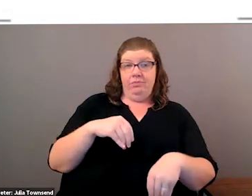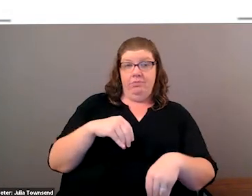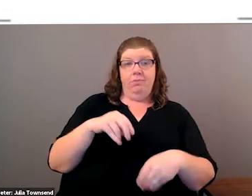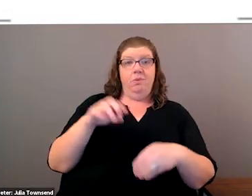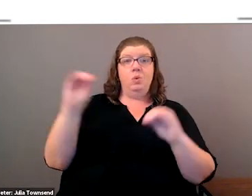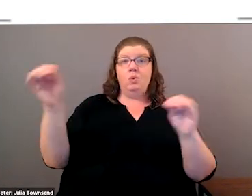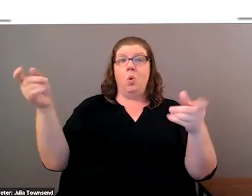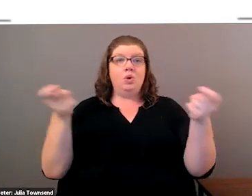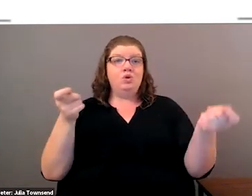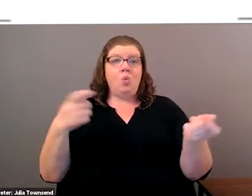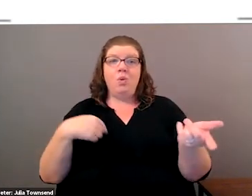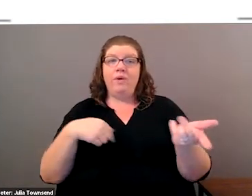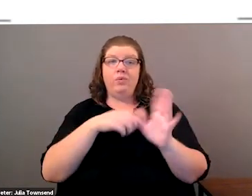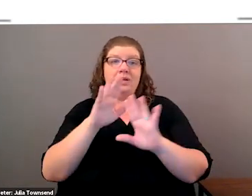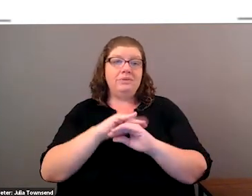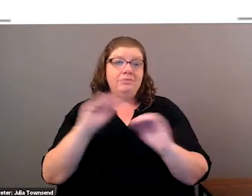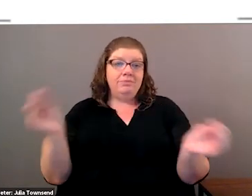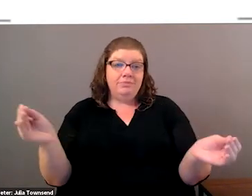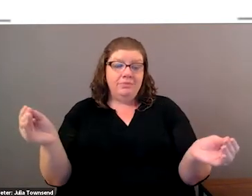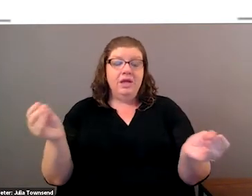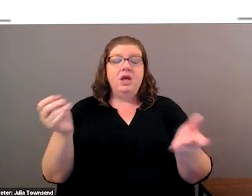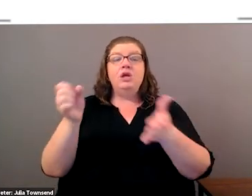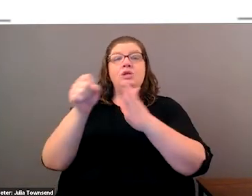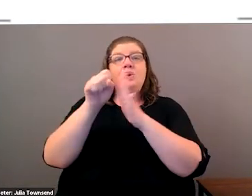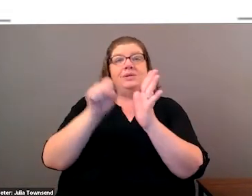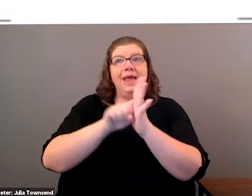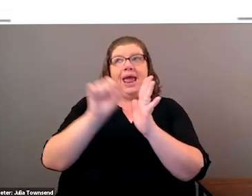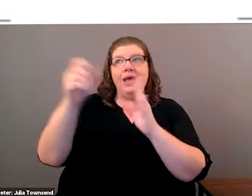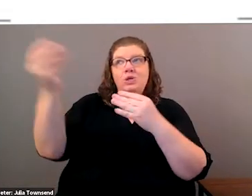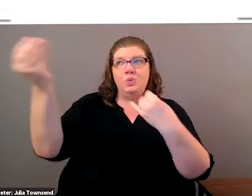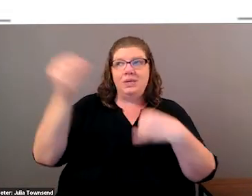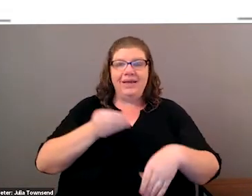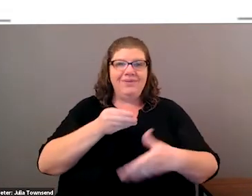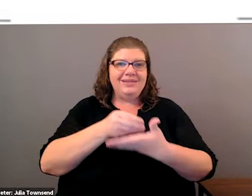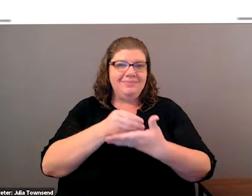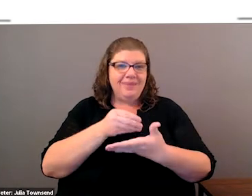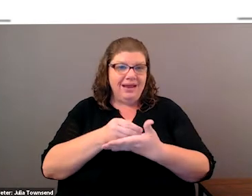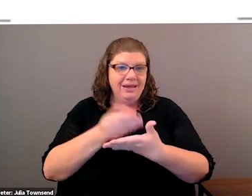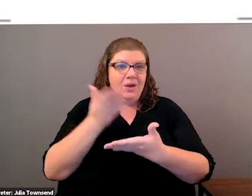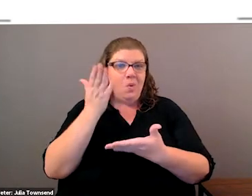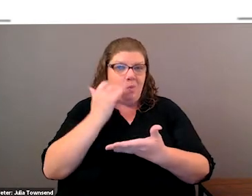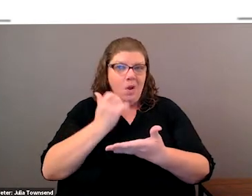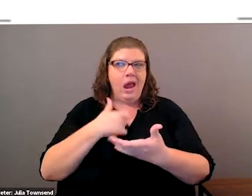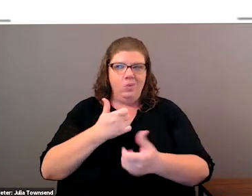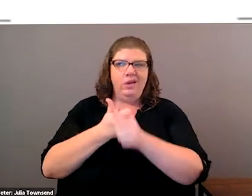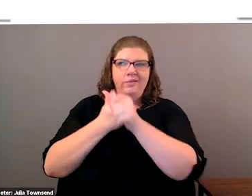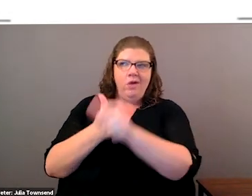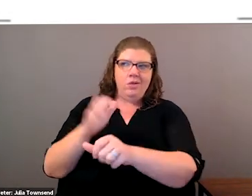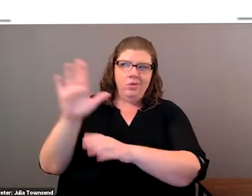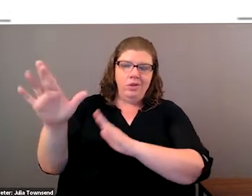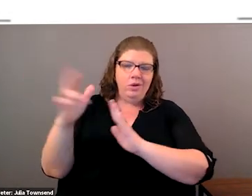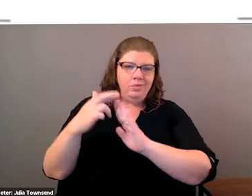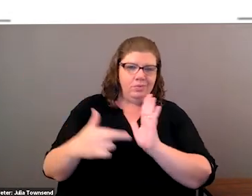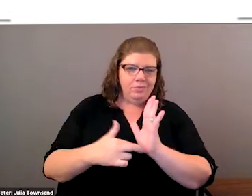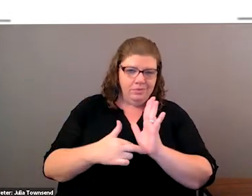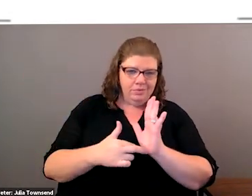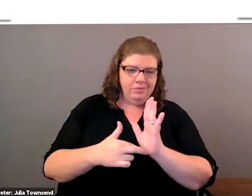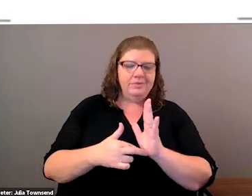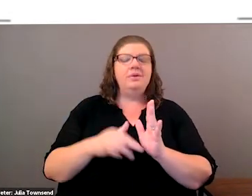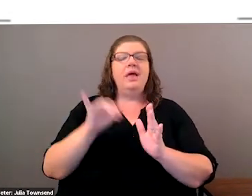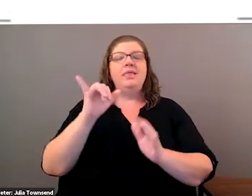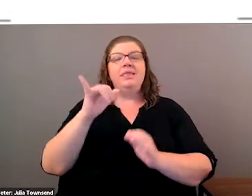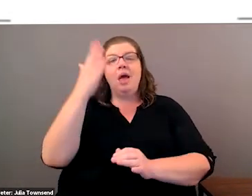control over us. So the state has to give us money so that we follow the rules. So that's why you see